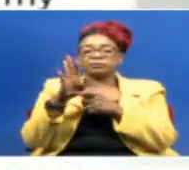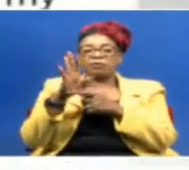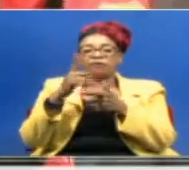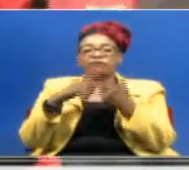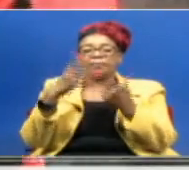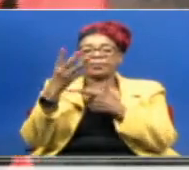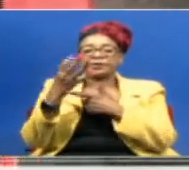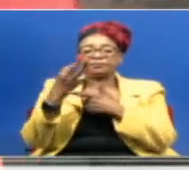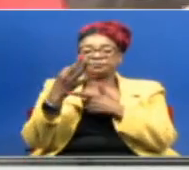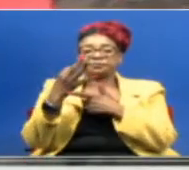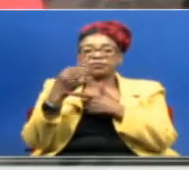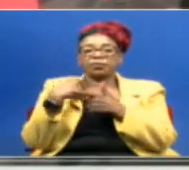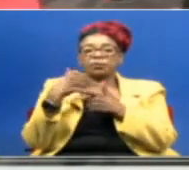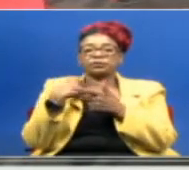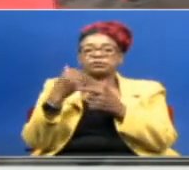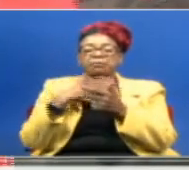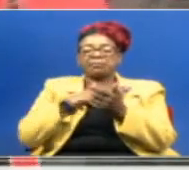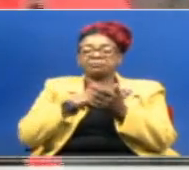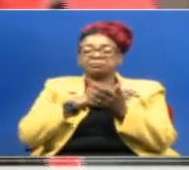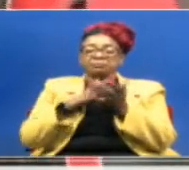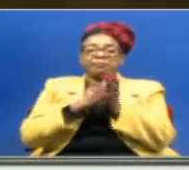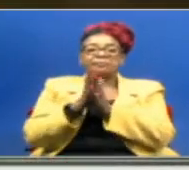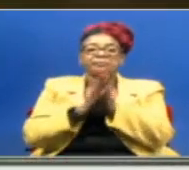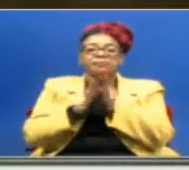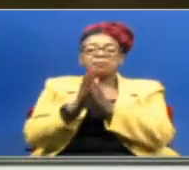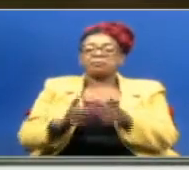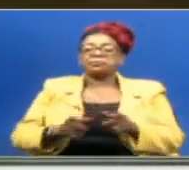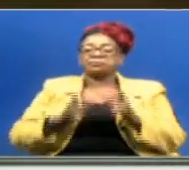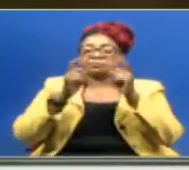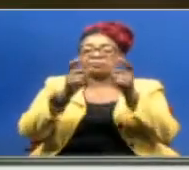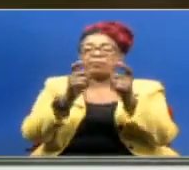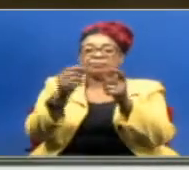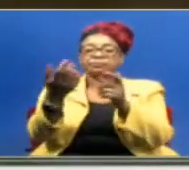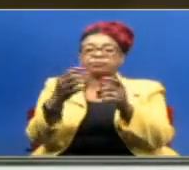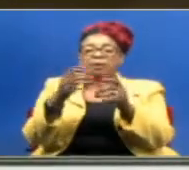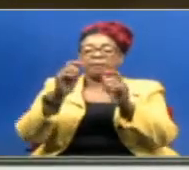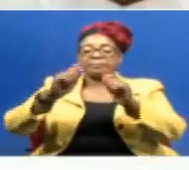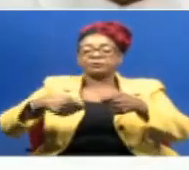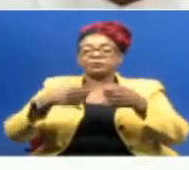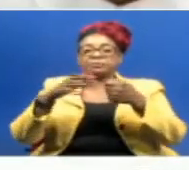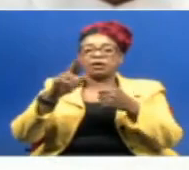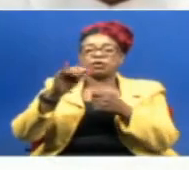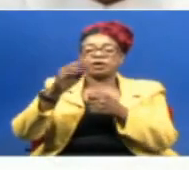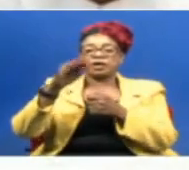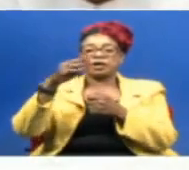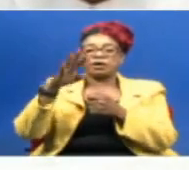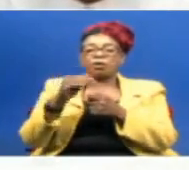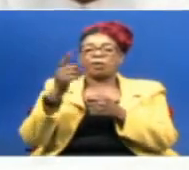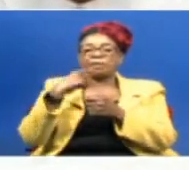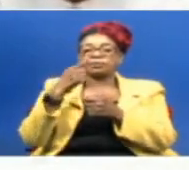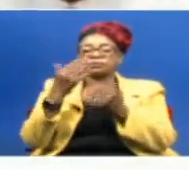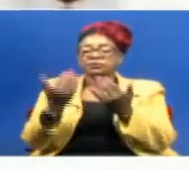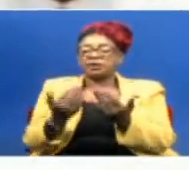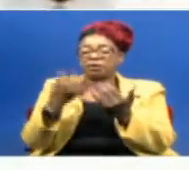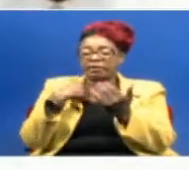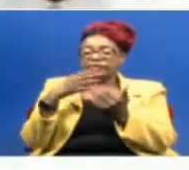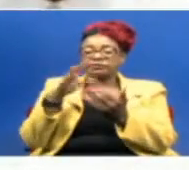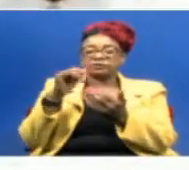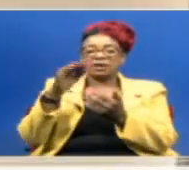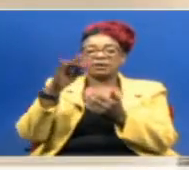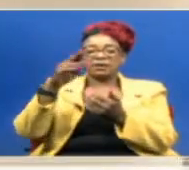was oblivious that he was about to be gifted signed boots by Spanish player Rodrygo Moreno, who currently plays for Al Rayyan in